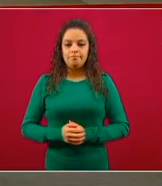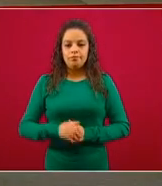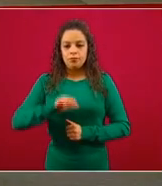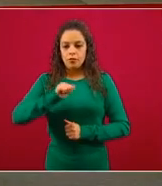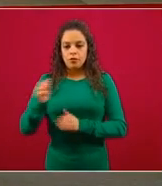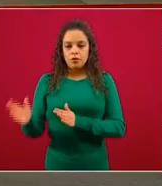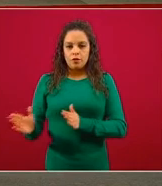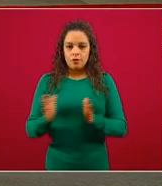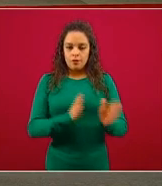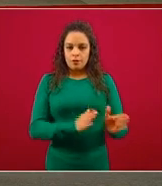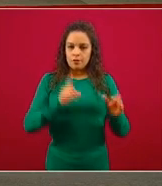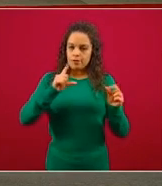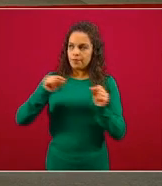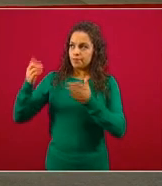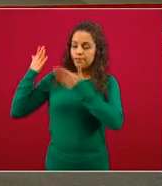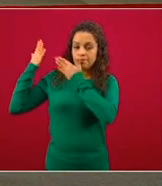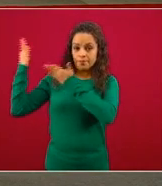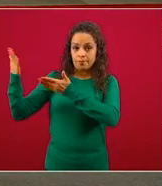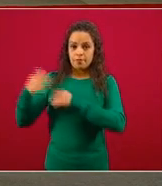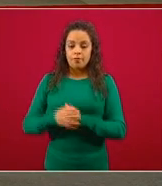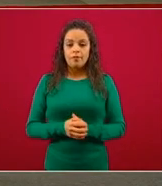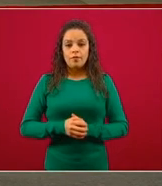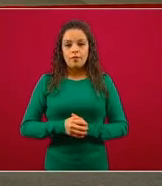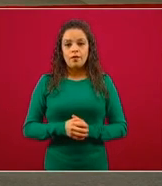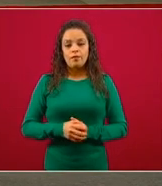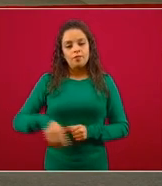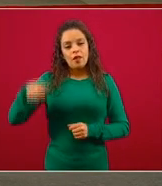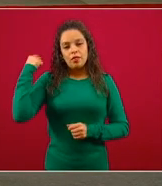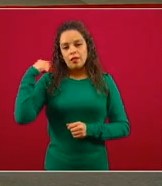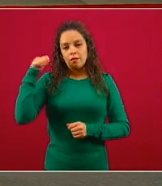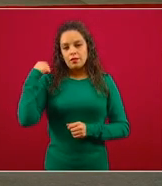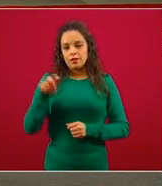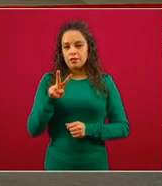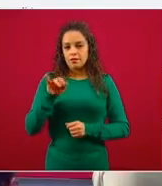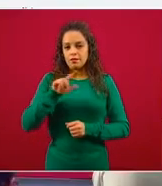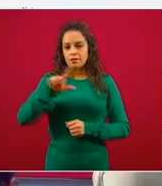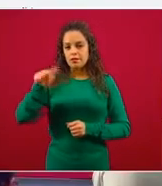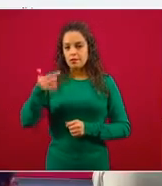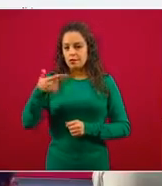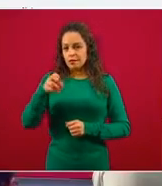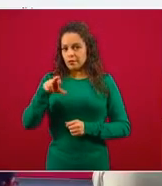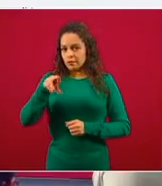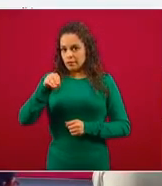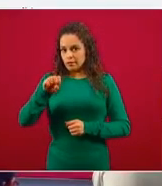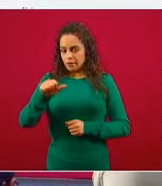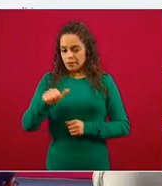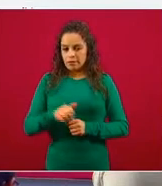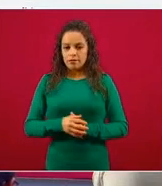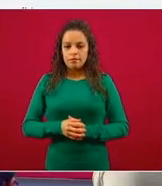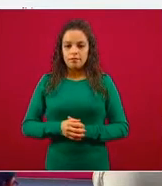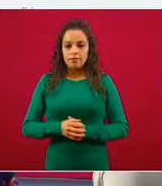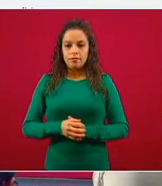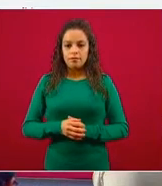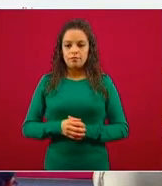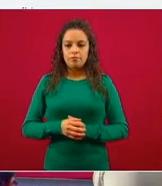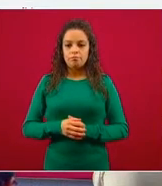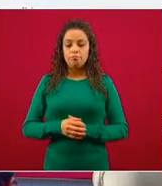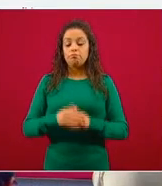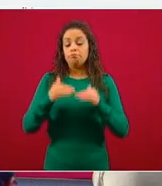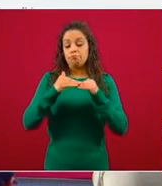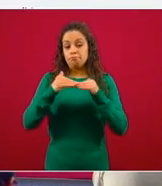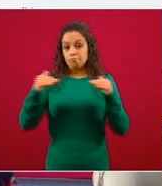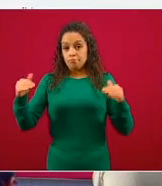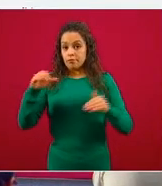Tabasco, Villahermosa, Tabasco. This is still in the